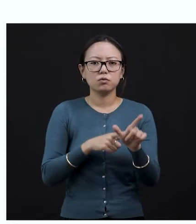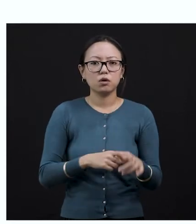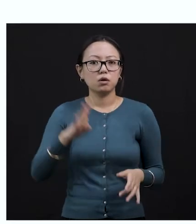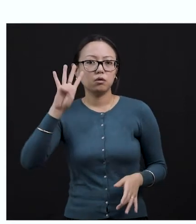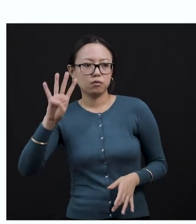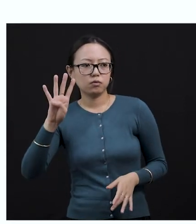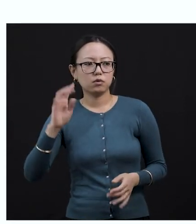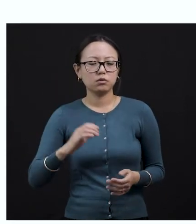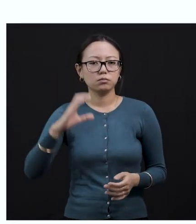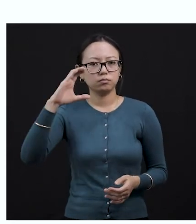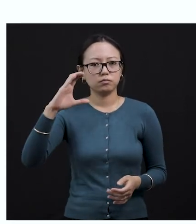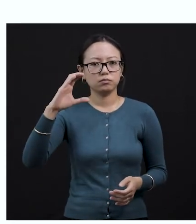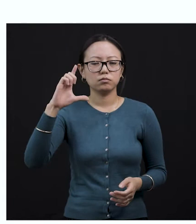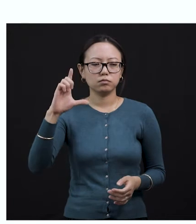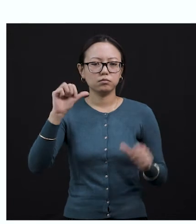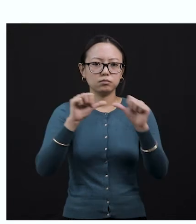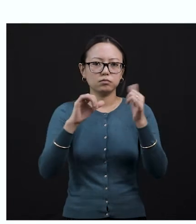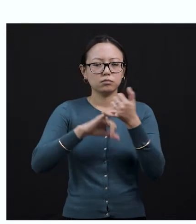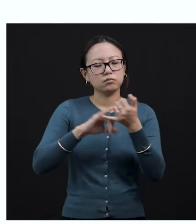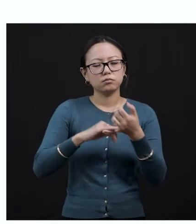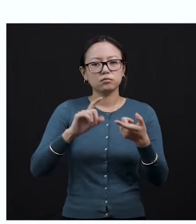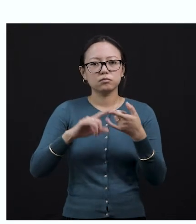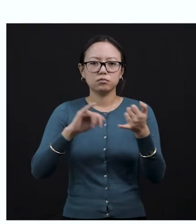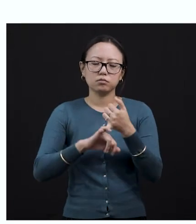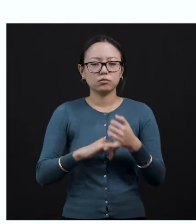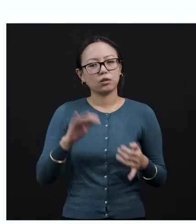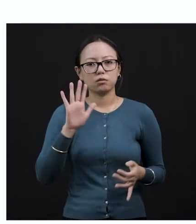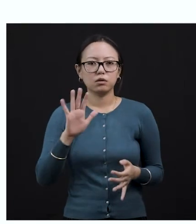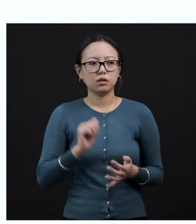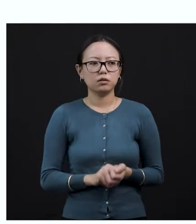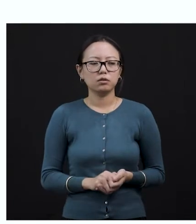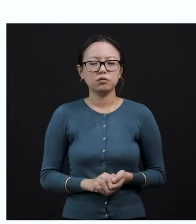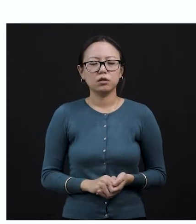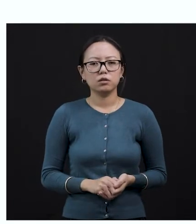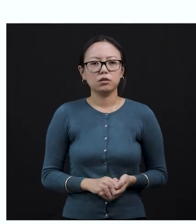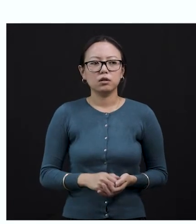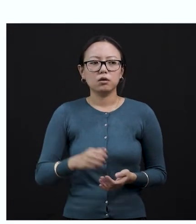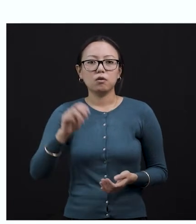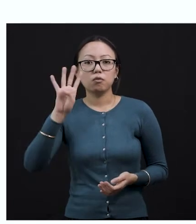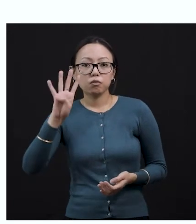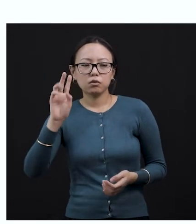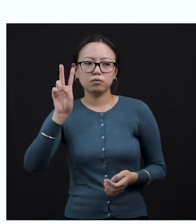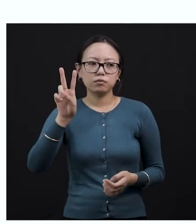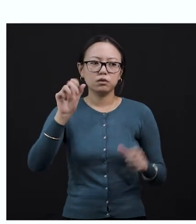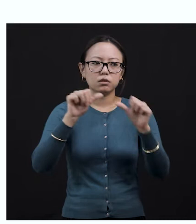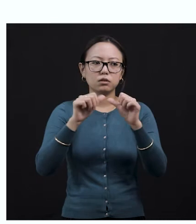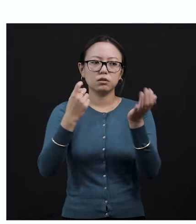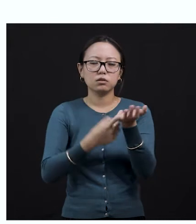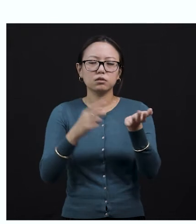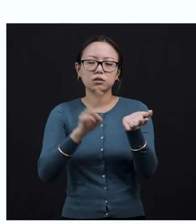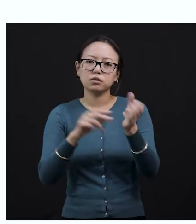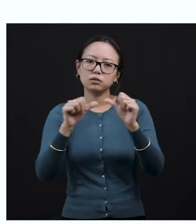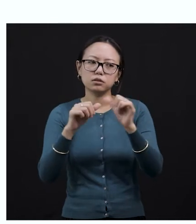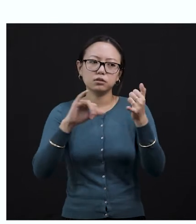4 classes, okay? So, they had 4 divisions known as the 4 Varnas. One was